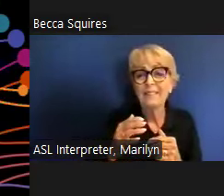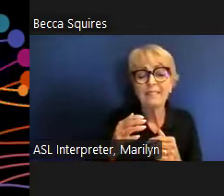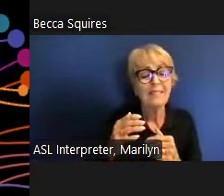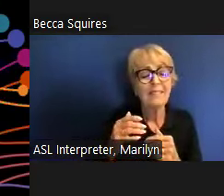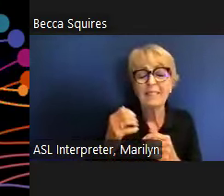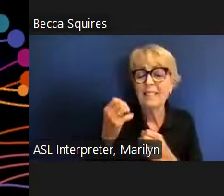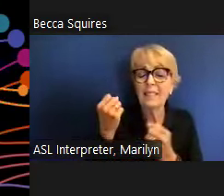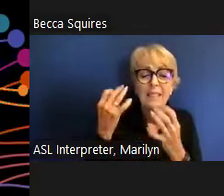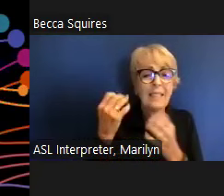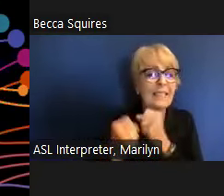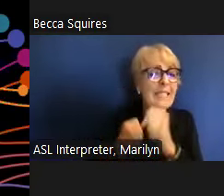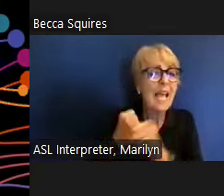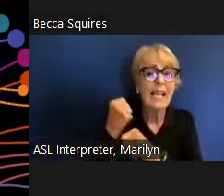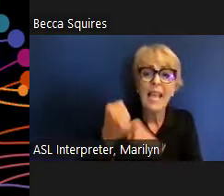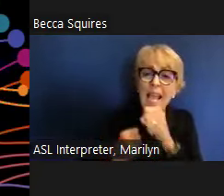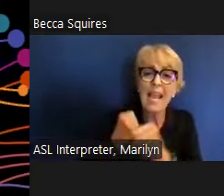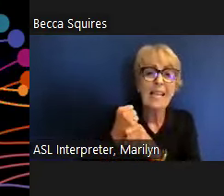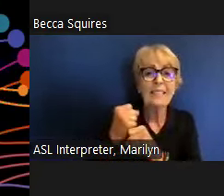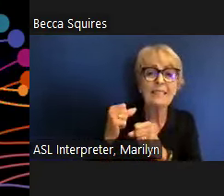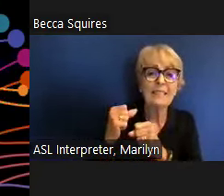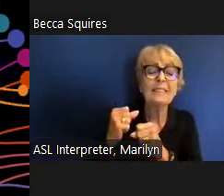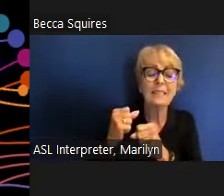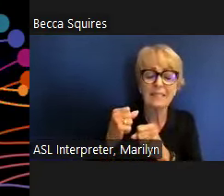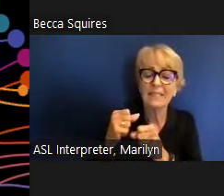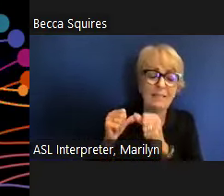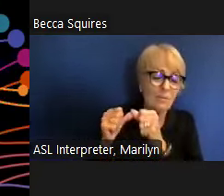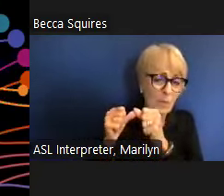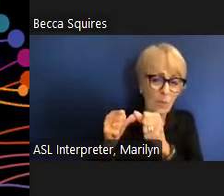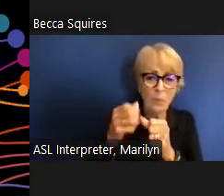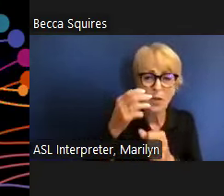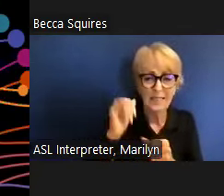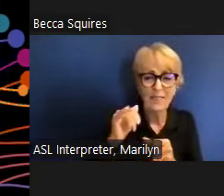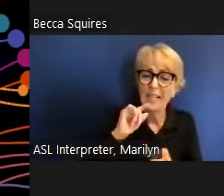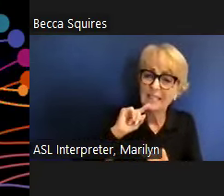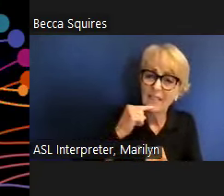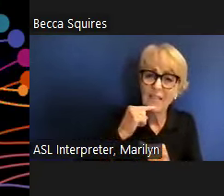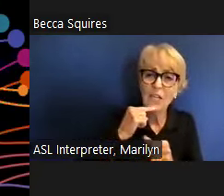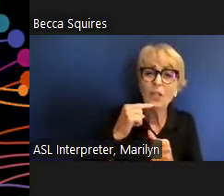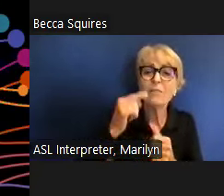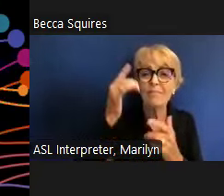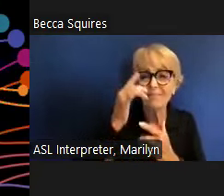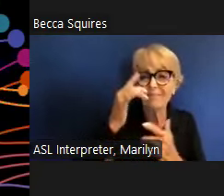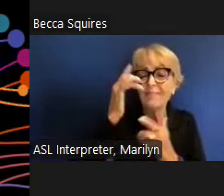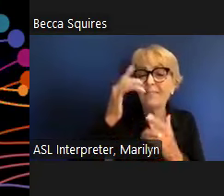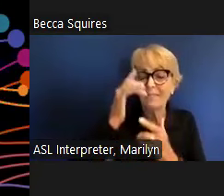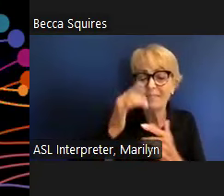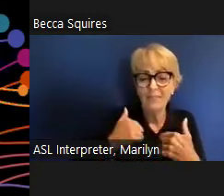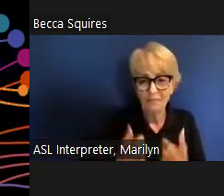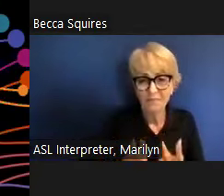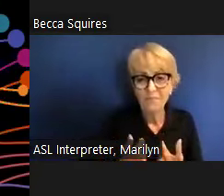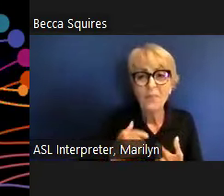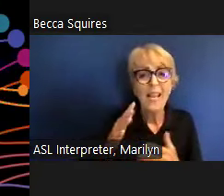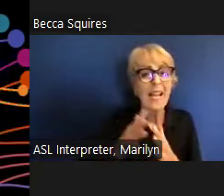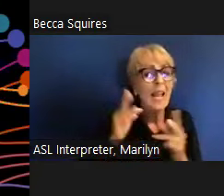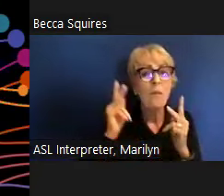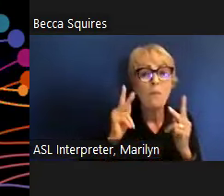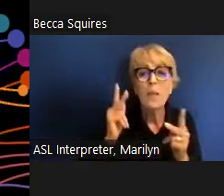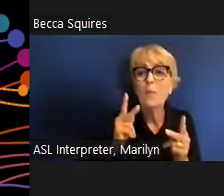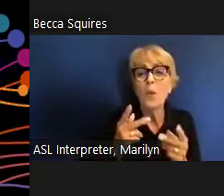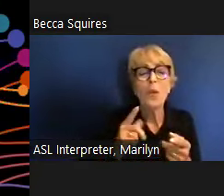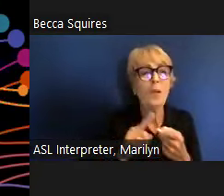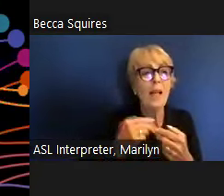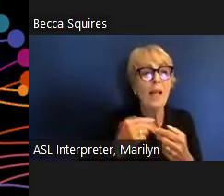impaired because of this severe fatiguing illness. And they have a lot of the things that people with long COVID have: trouble with